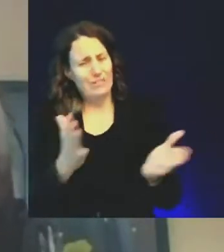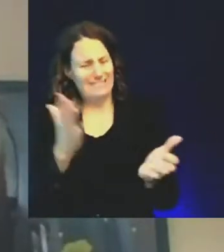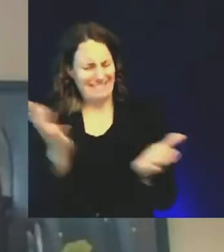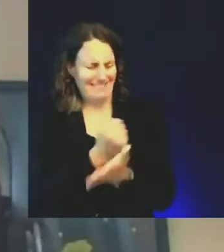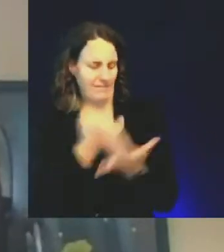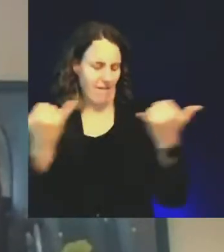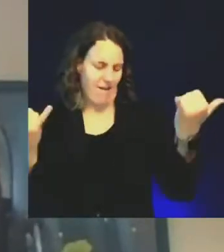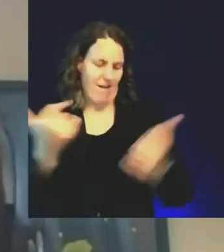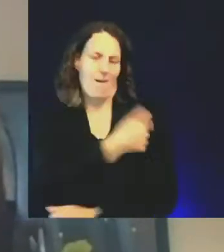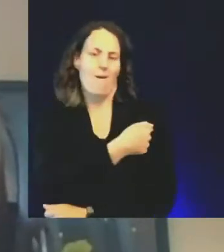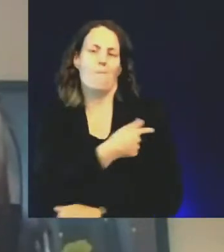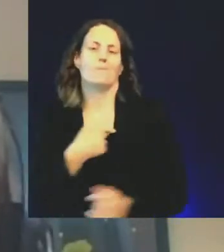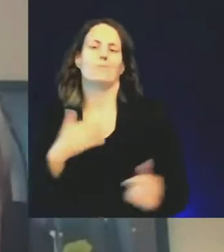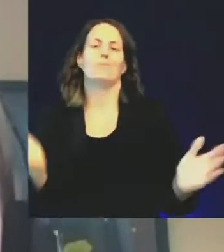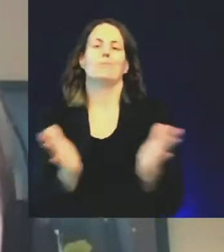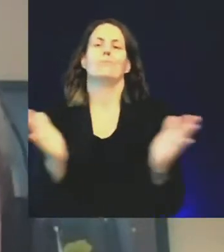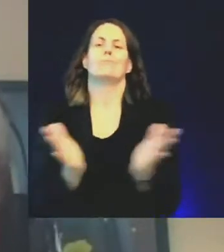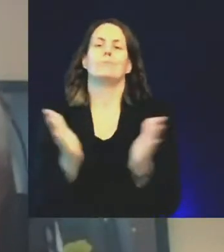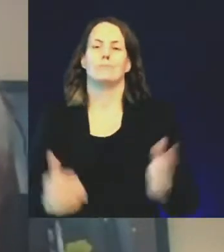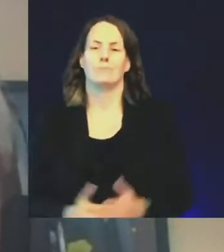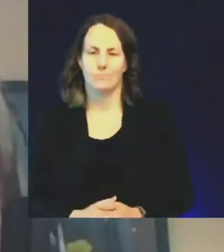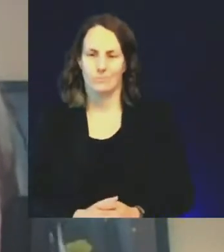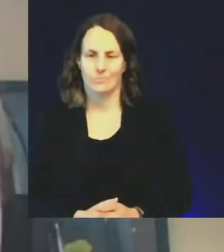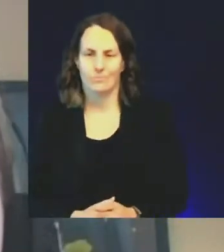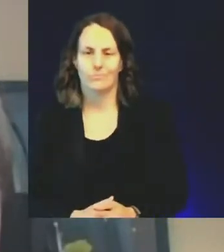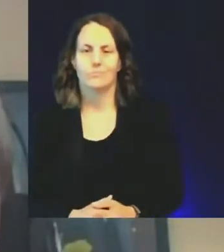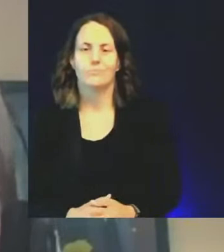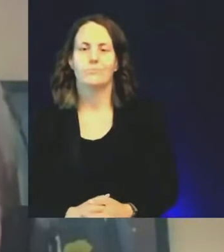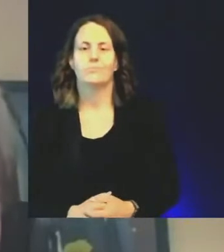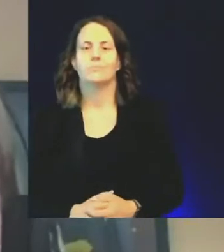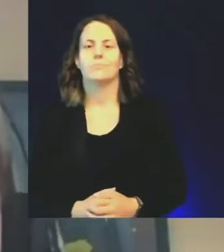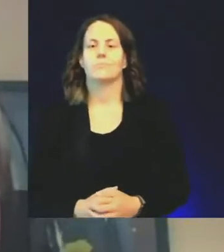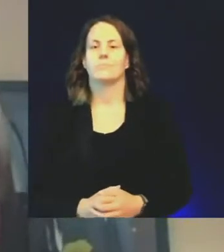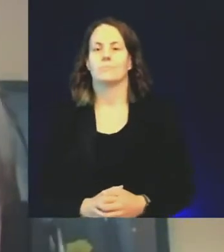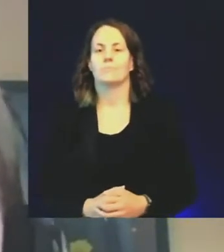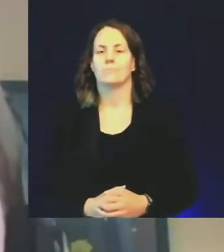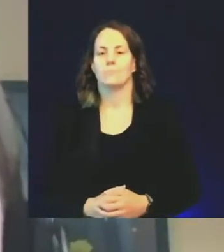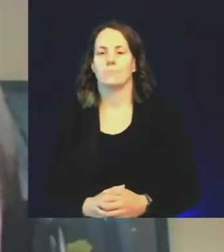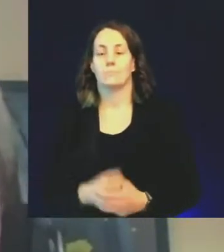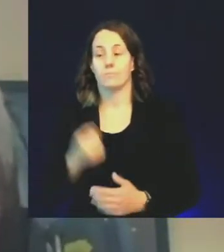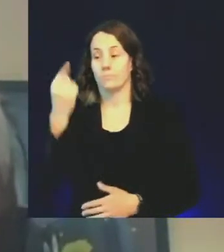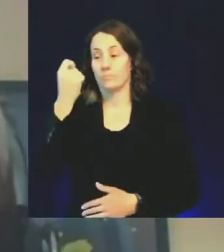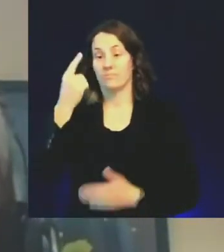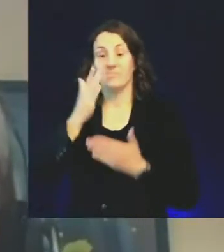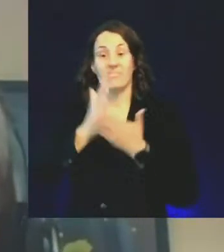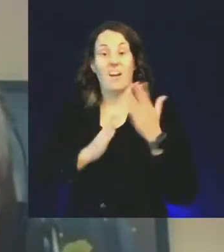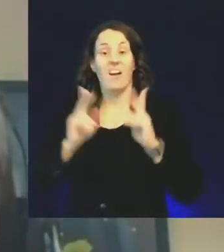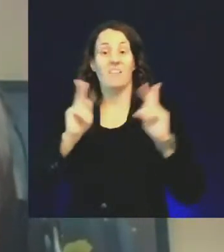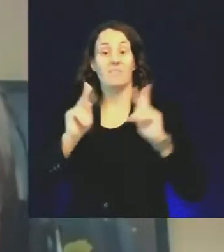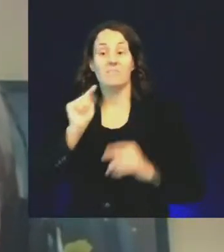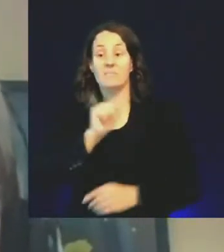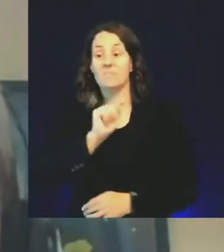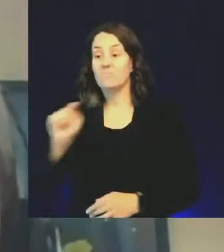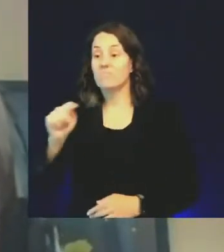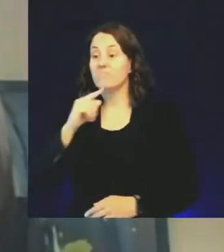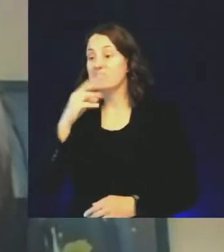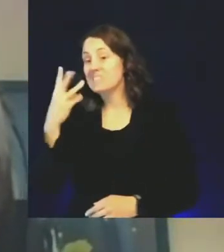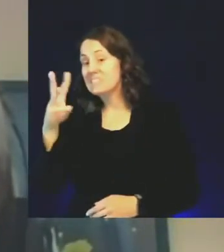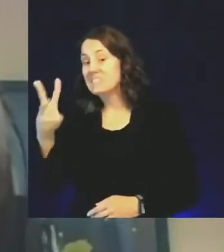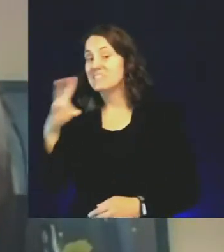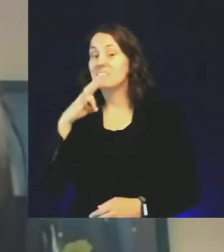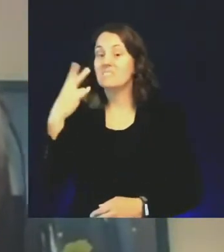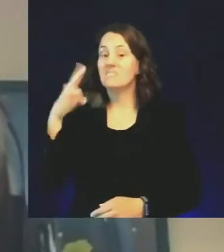so both for this population and other populations, work sites are a really important source for